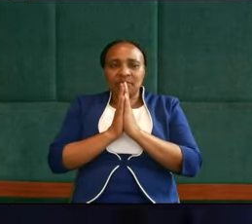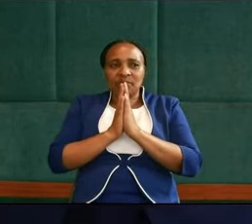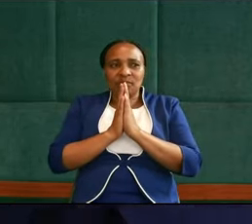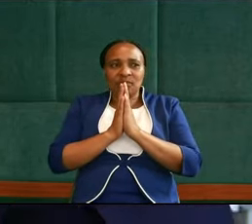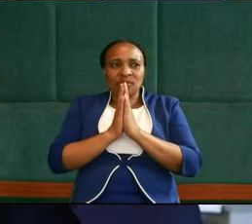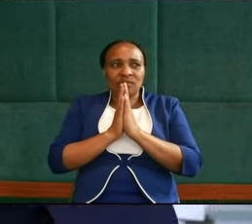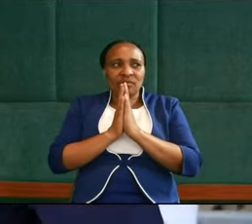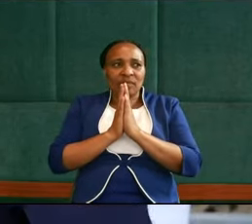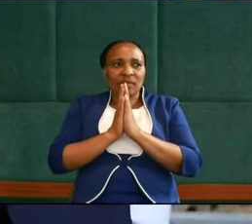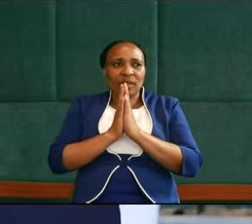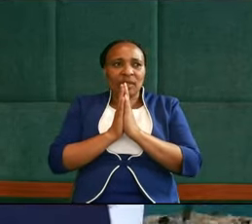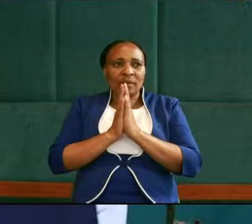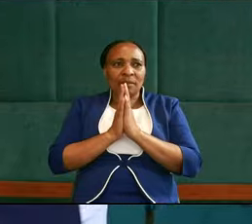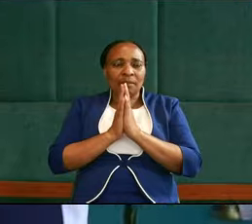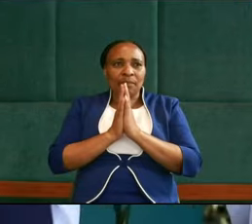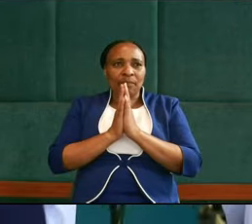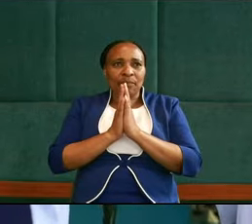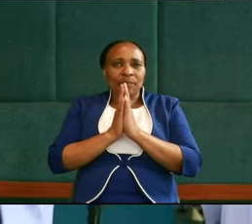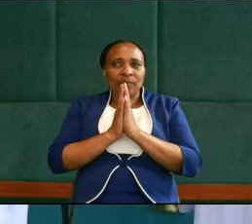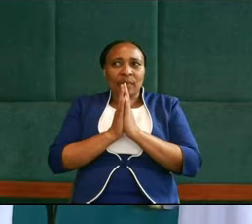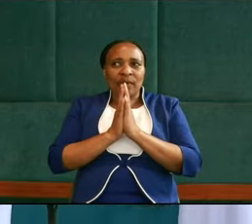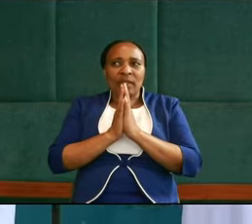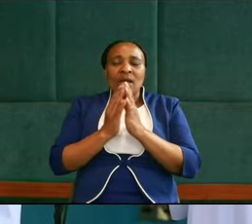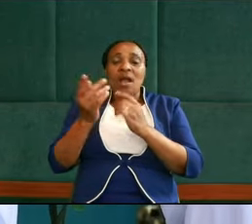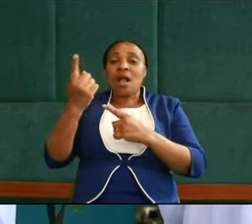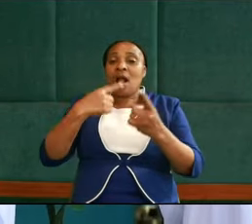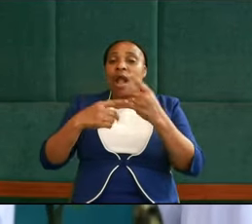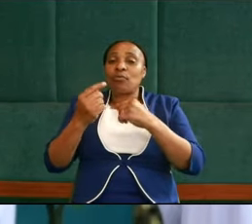Hello. Please come. Just come to the Lord.